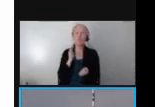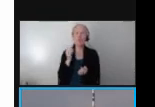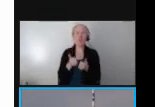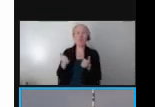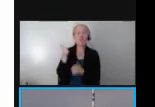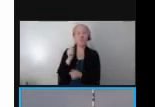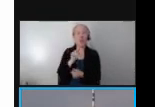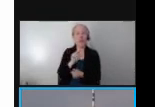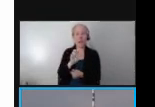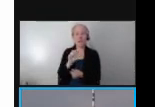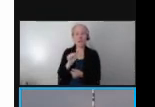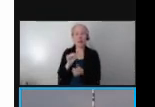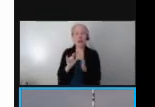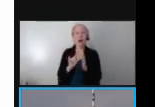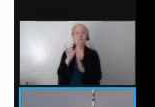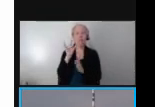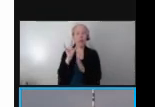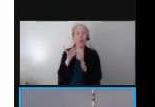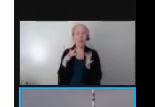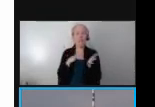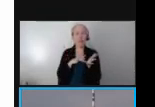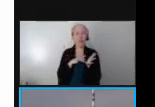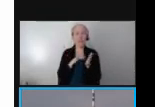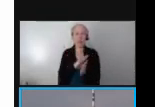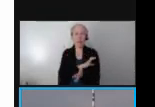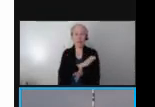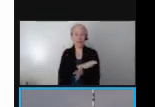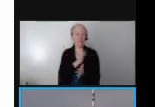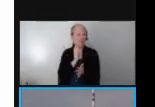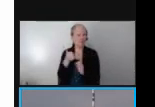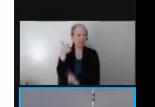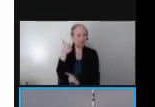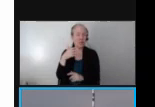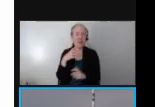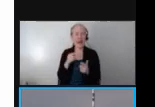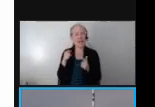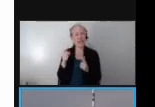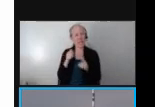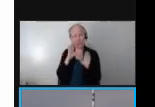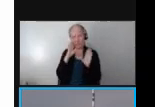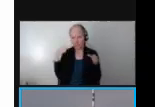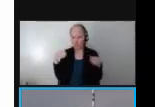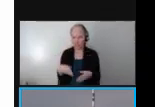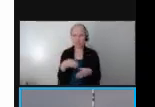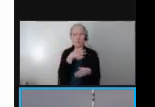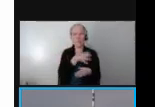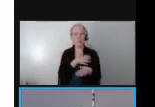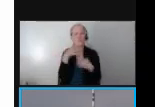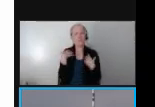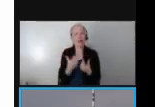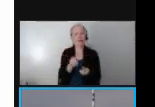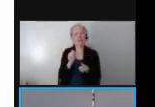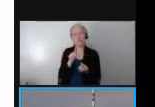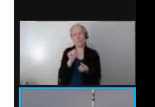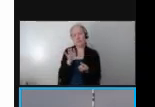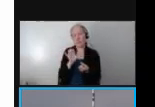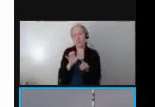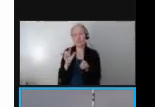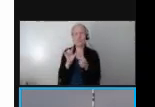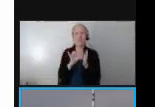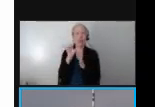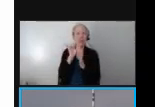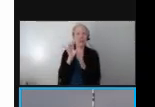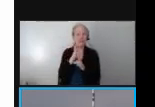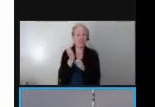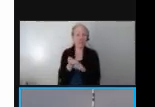he has done a lot of work from way early on looking at women's health in the spaceflight environment, women's health in the training environment,